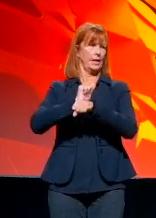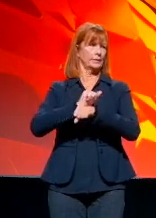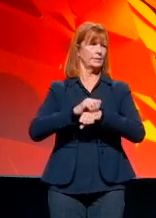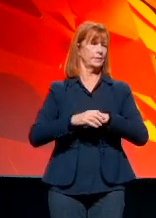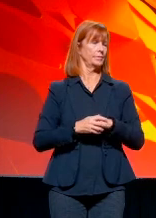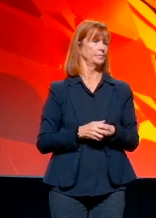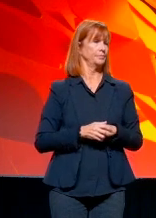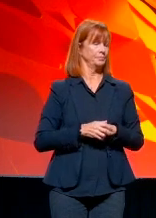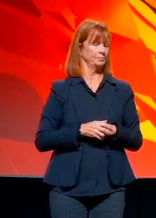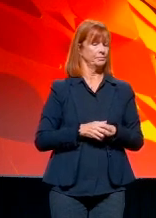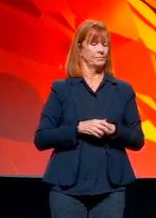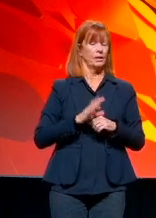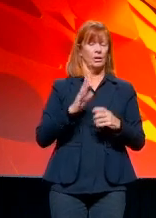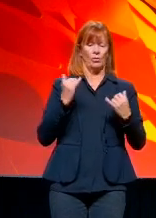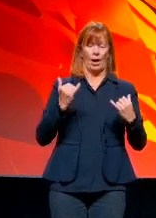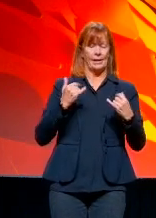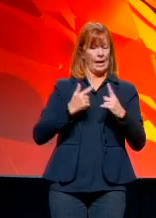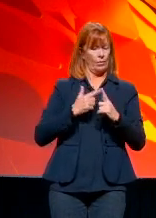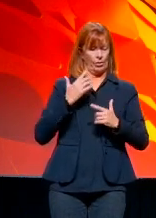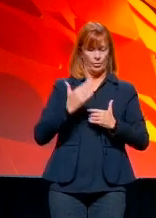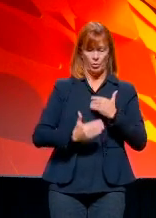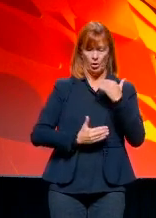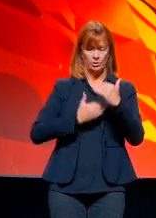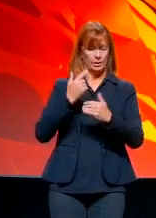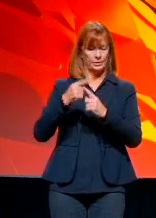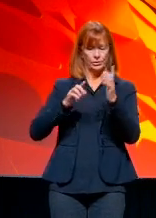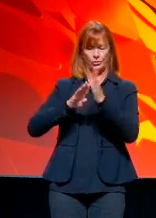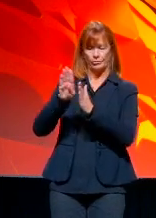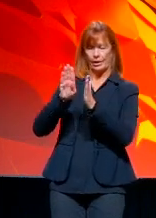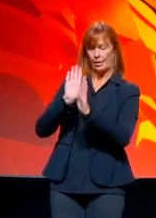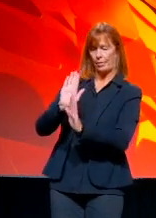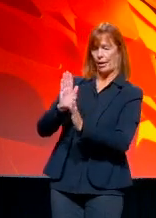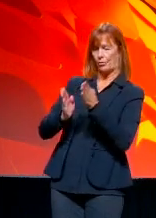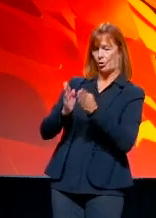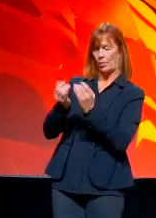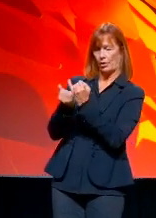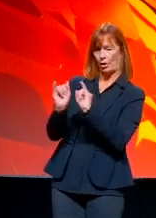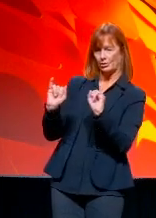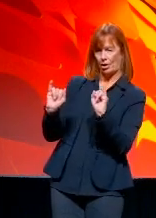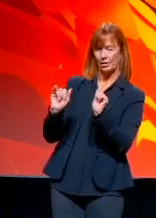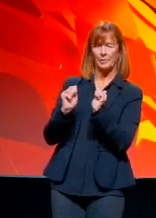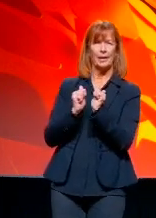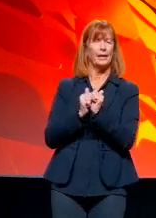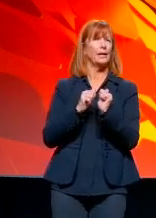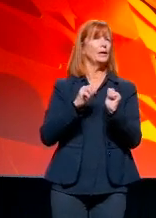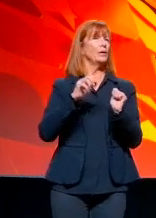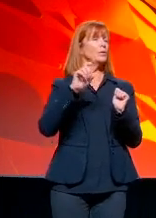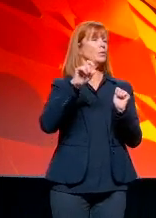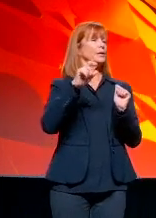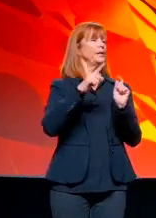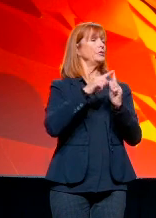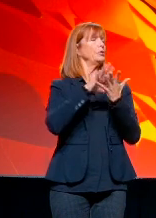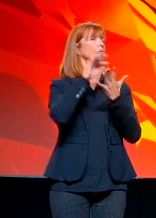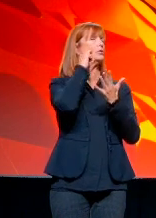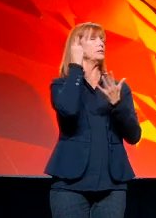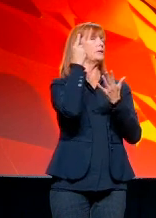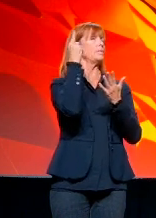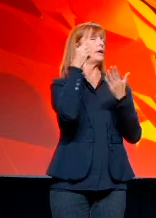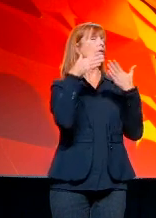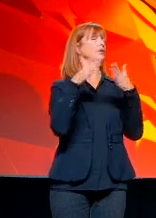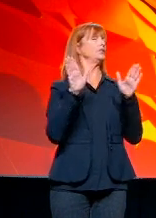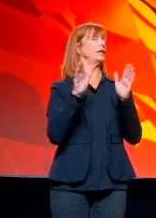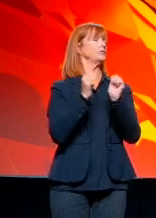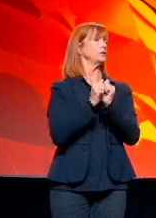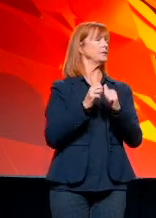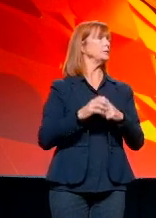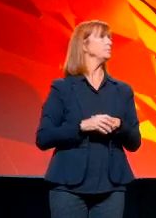way towards this kind of general-purpose robot autonomy, I argue that we need to build something called generalist robot models, right? So these models are